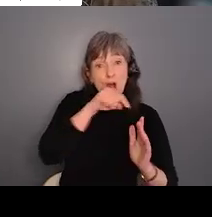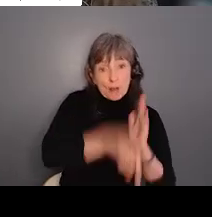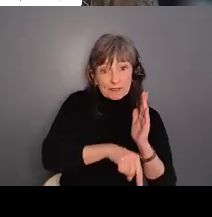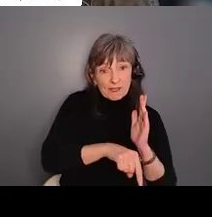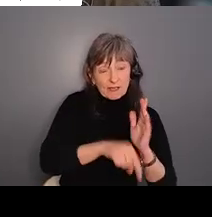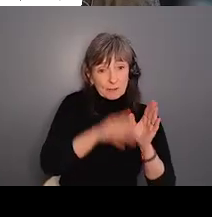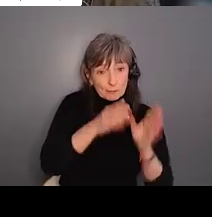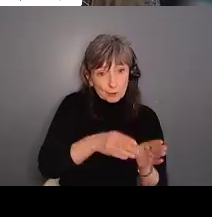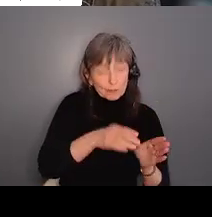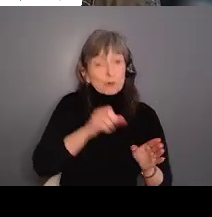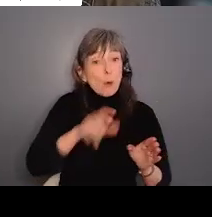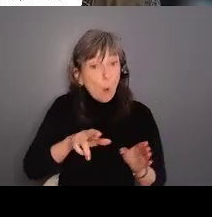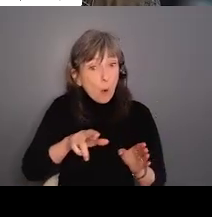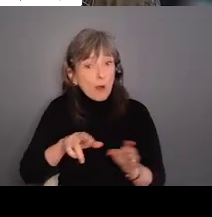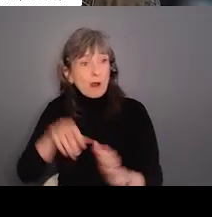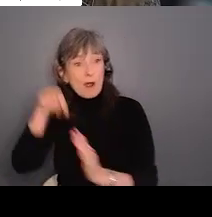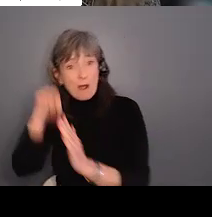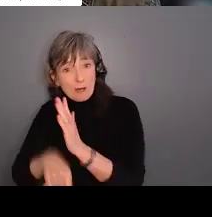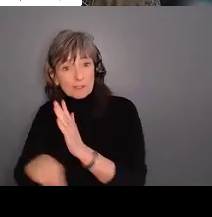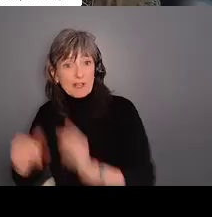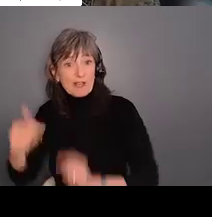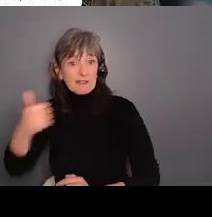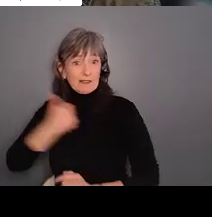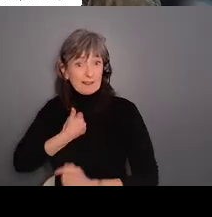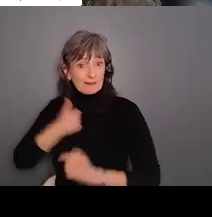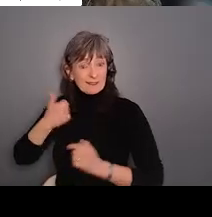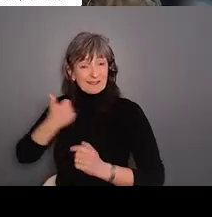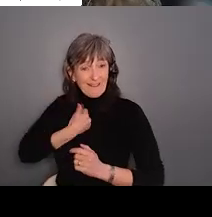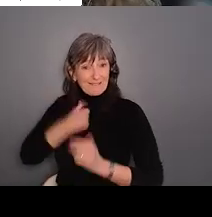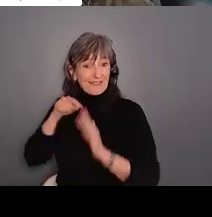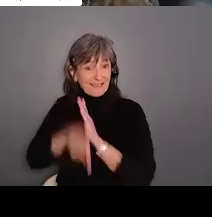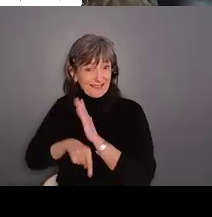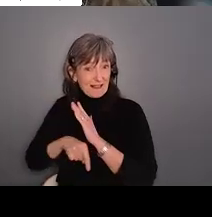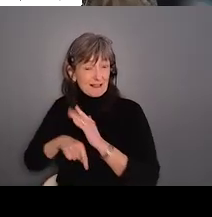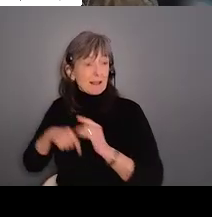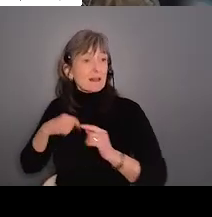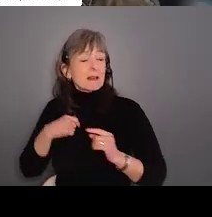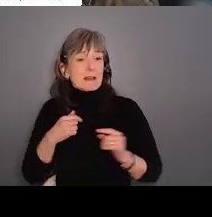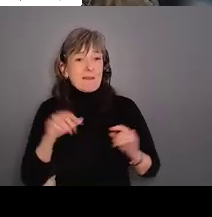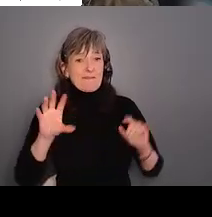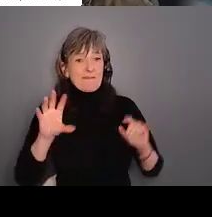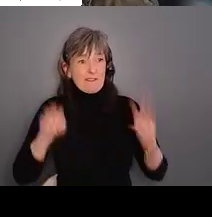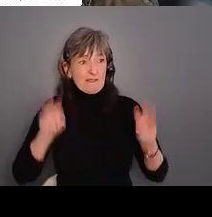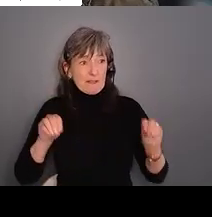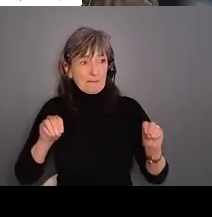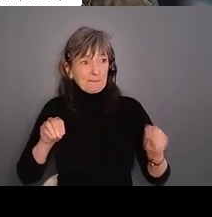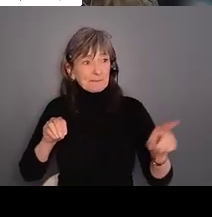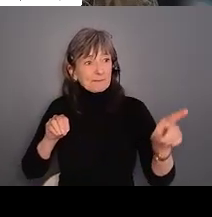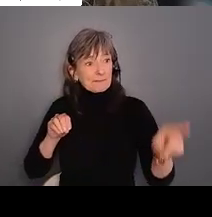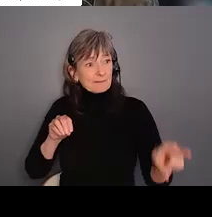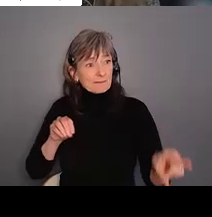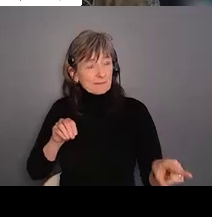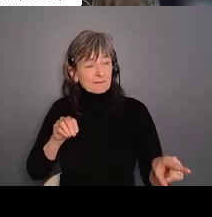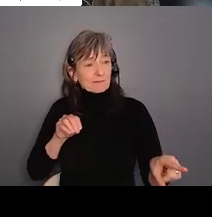suicides. These cases account for 121 deaths across the 606 that we've reviewed over the